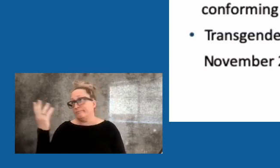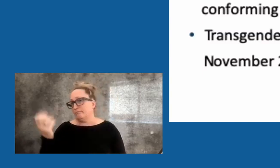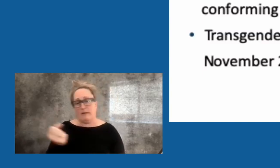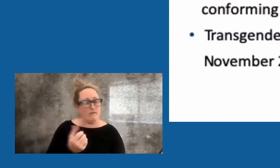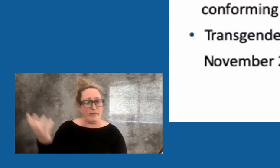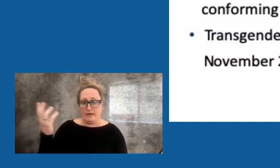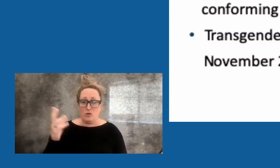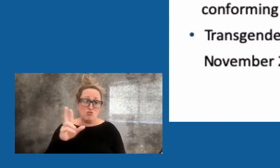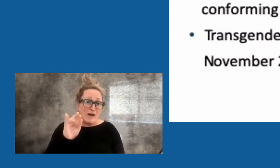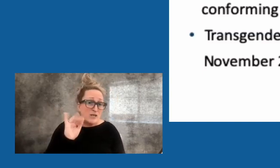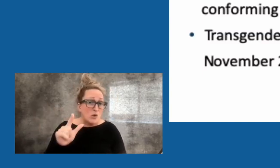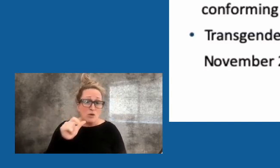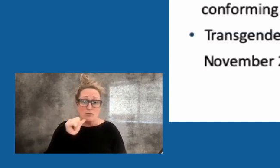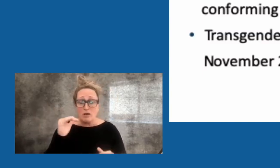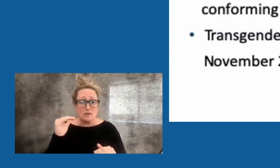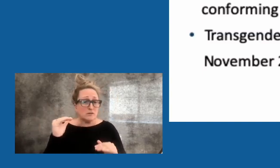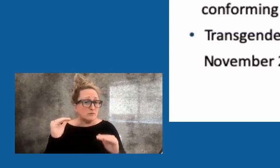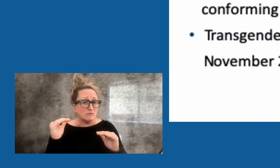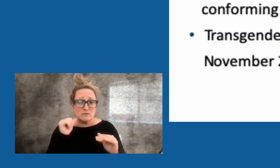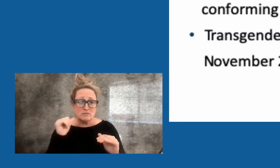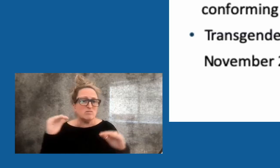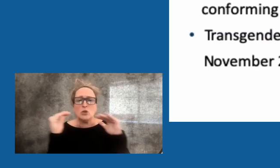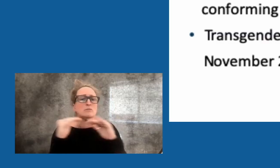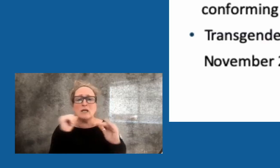everything, just racial injustice,